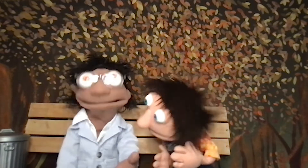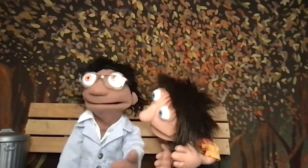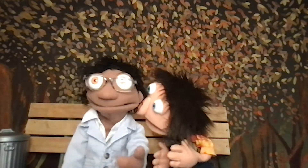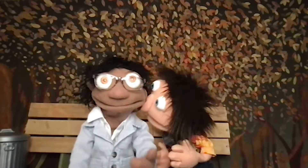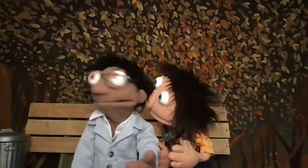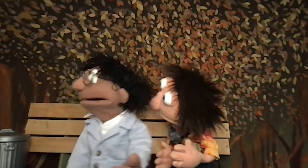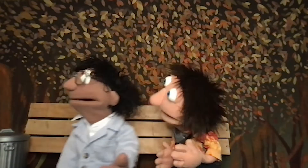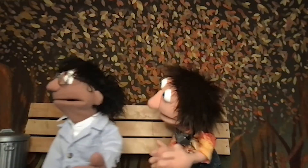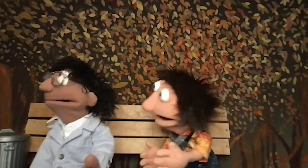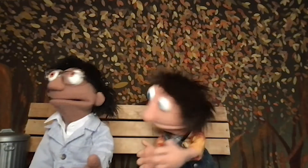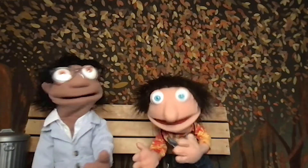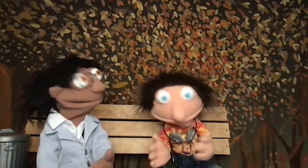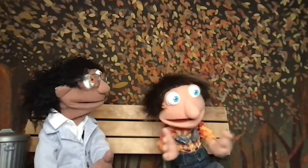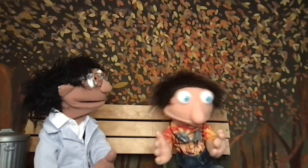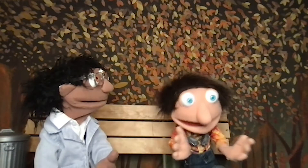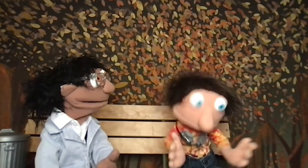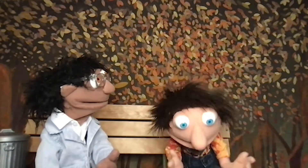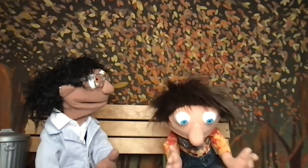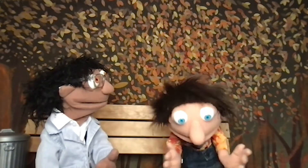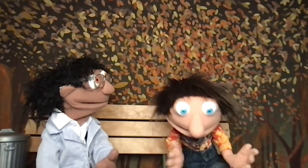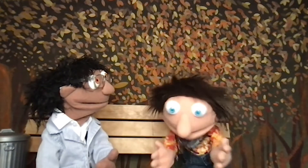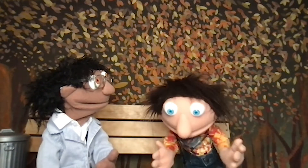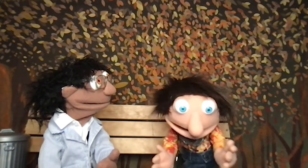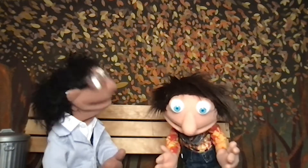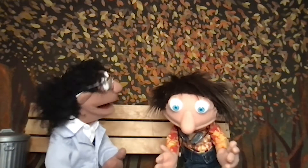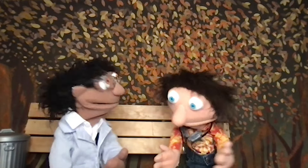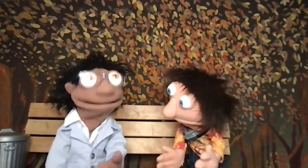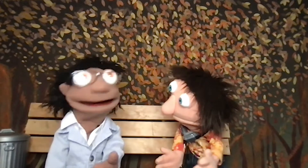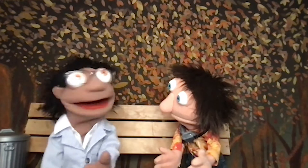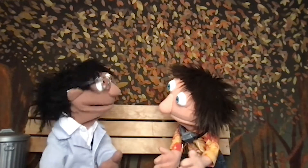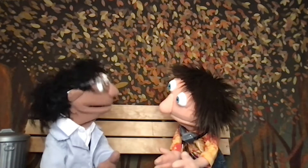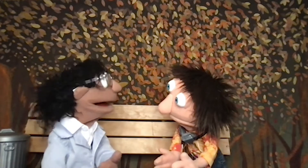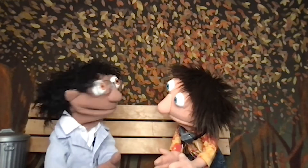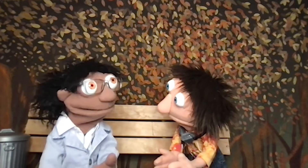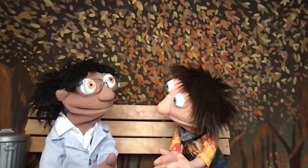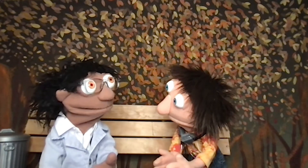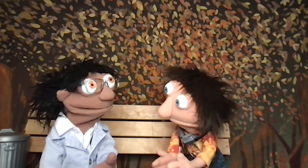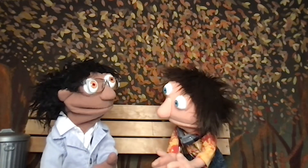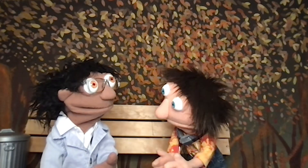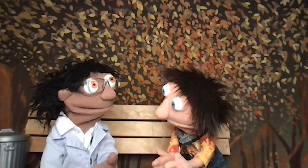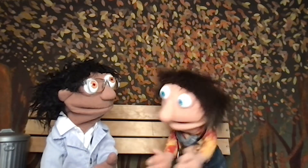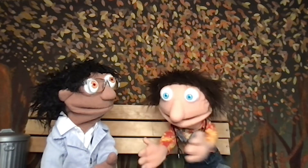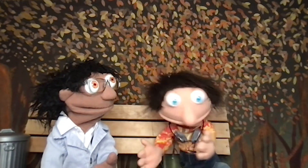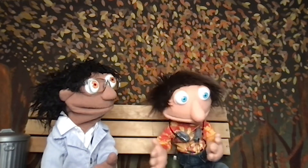Move over. Don't you want to know what happens to the zookeeper and the lion? What I want is for you not to touch me again.